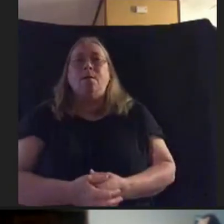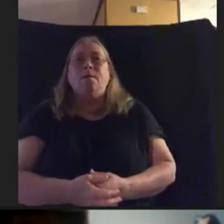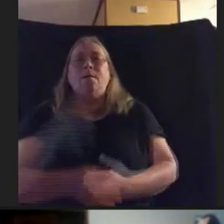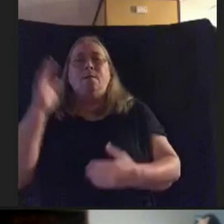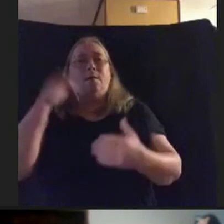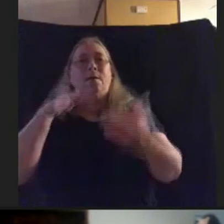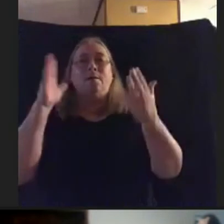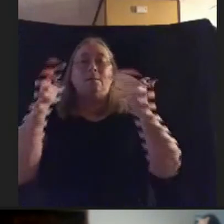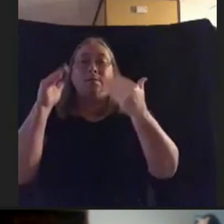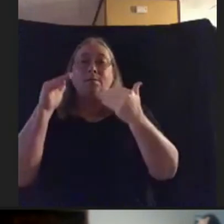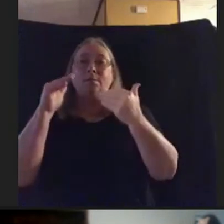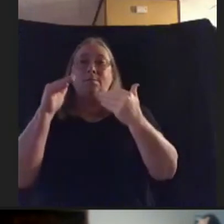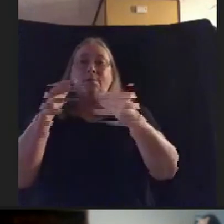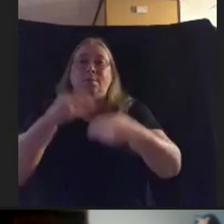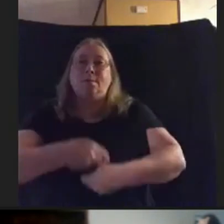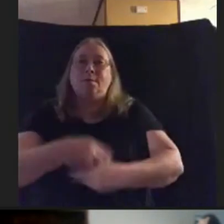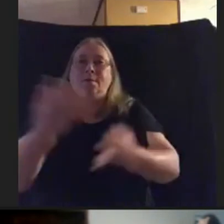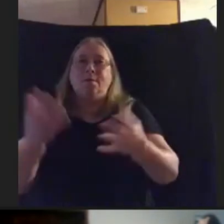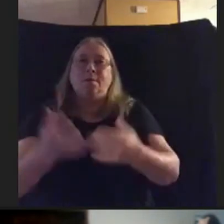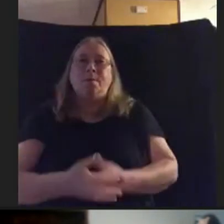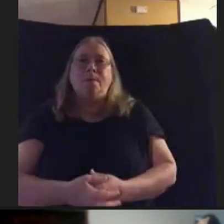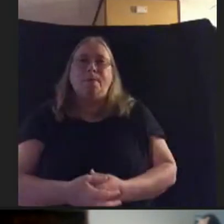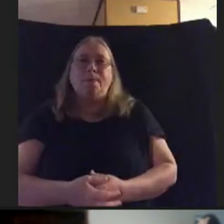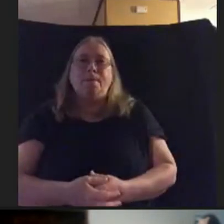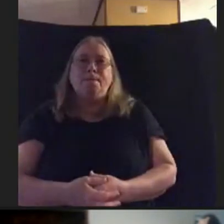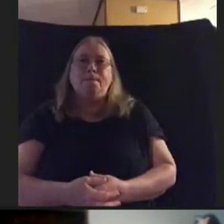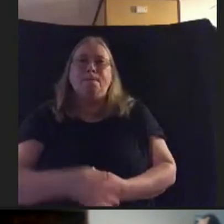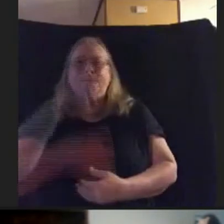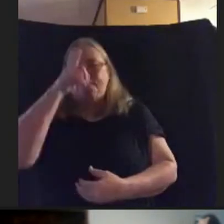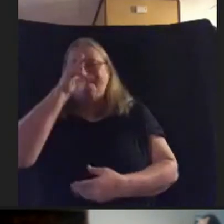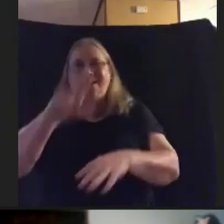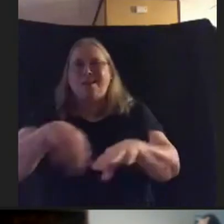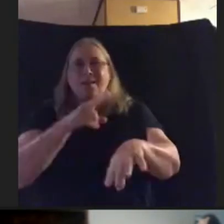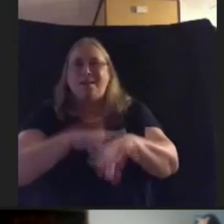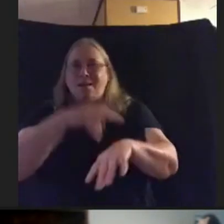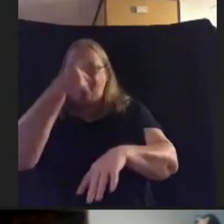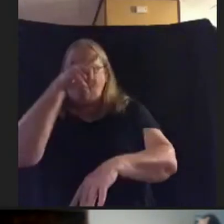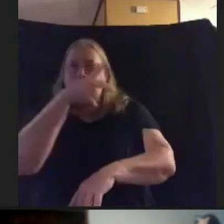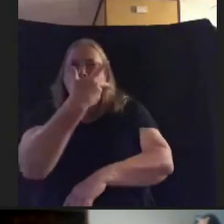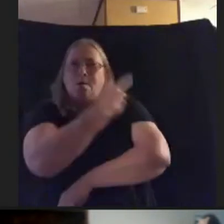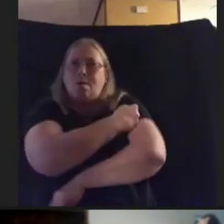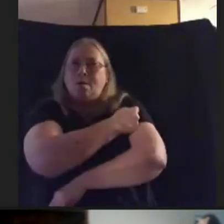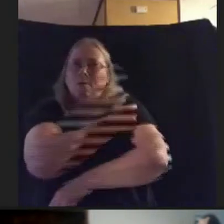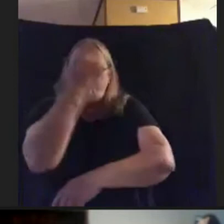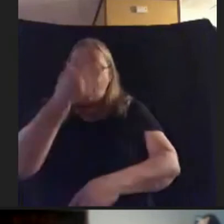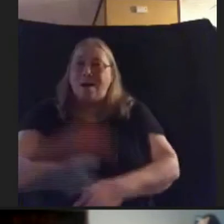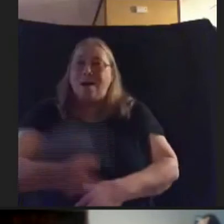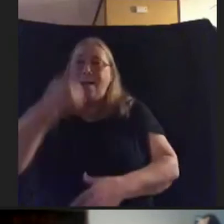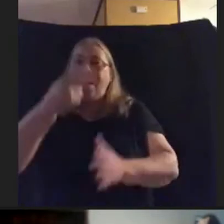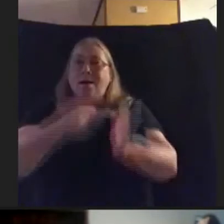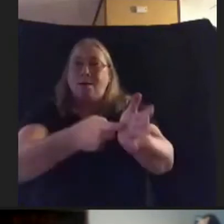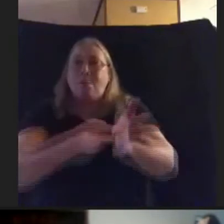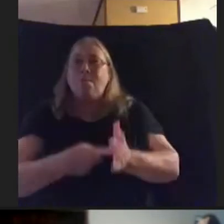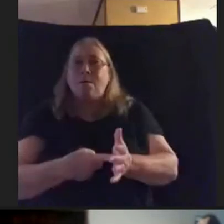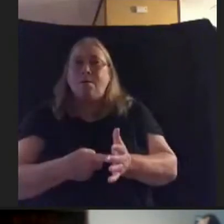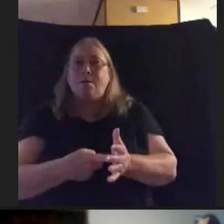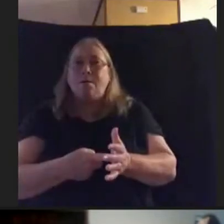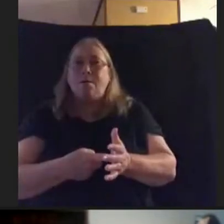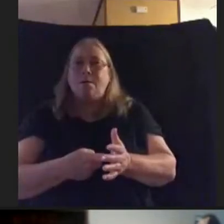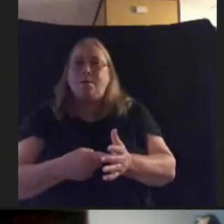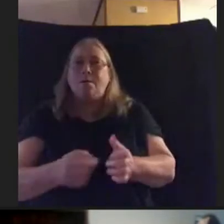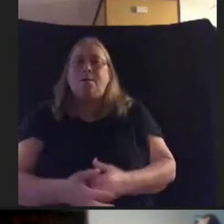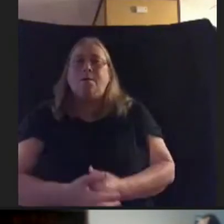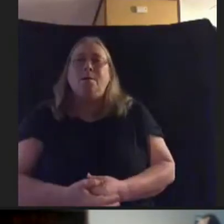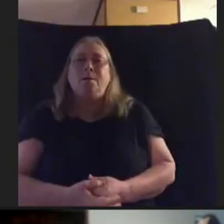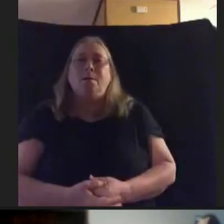distribution. So I think it's just the nature of having a new vaccine with a lot of demand, and we're using real-time production as